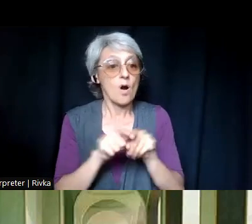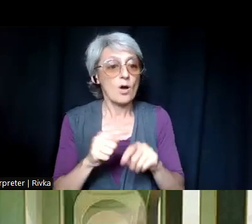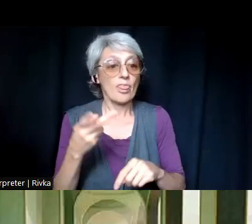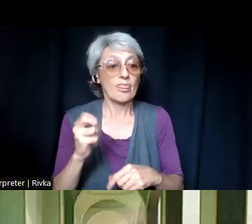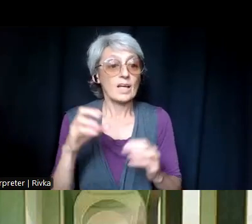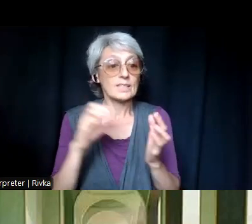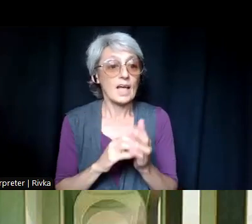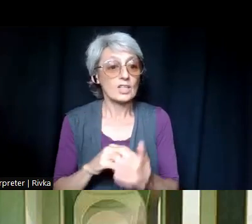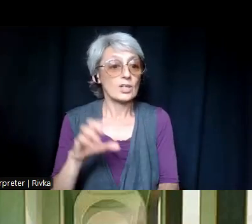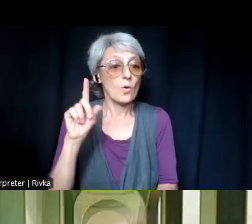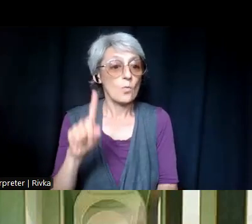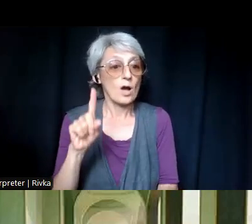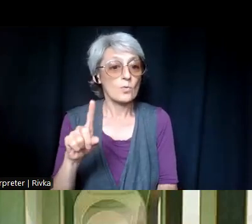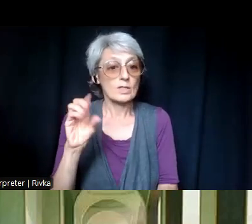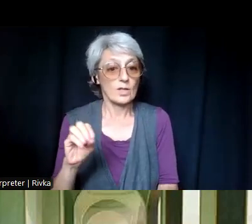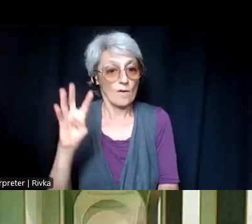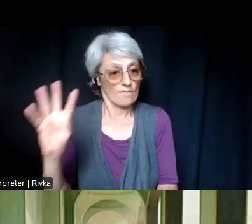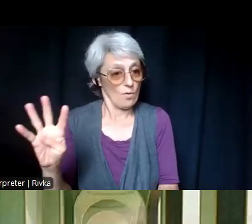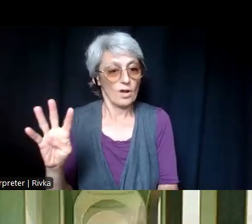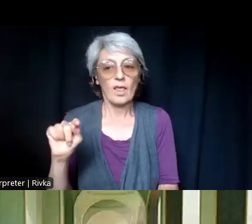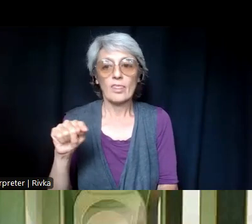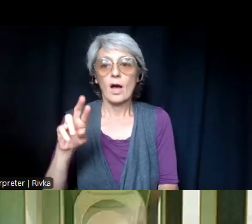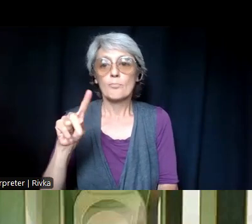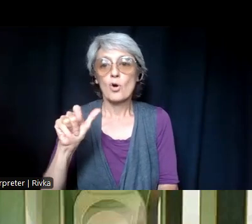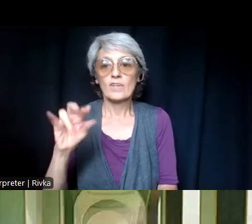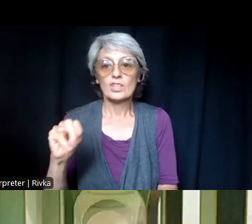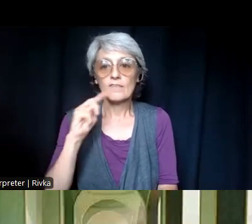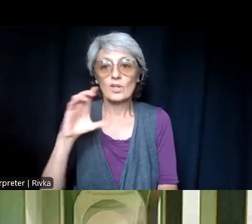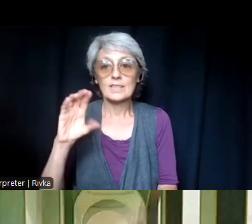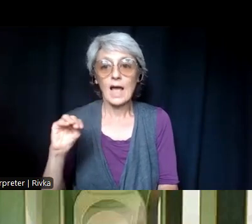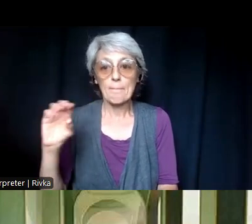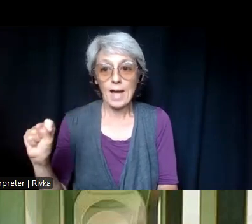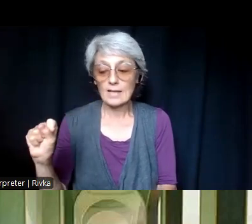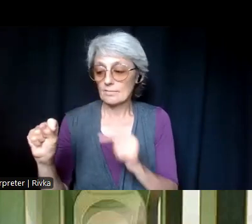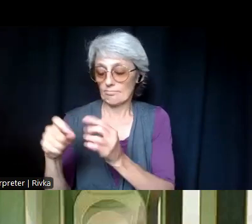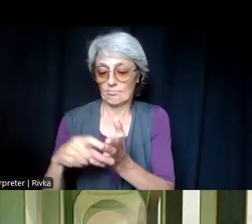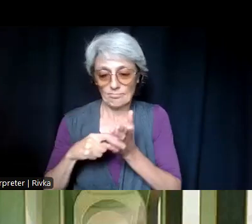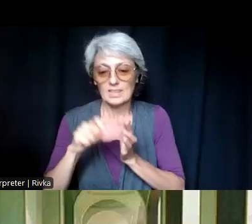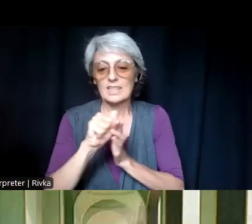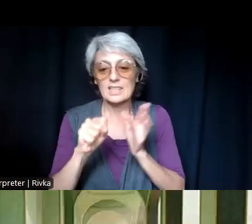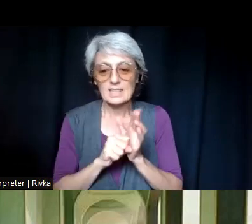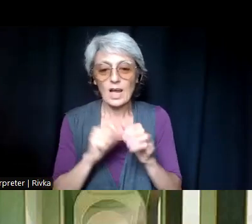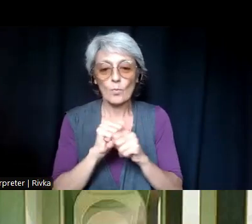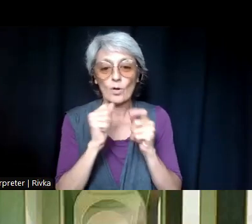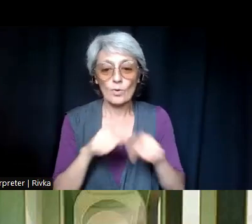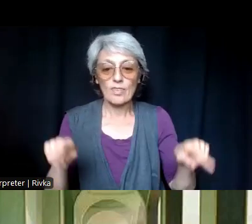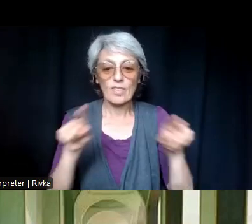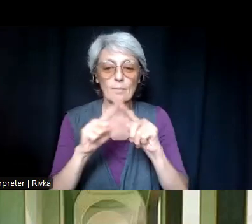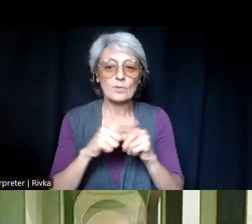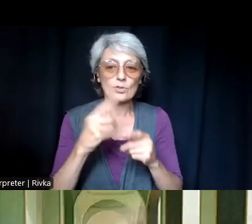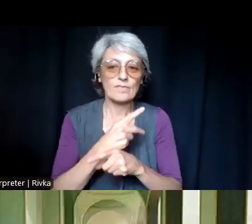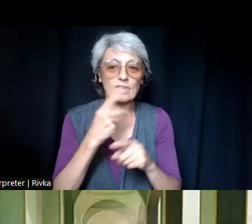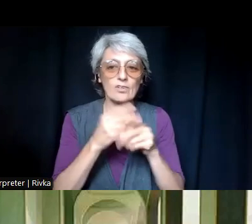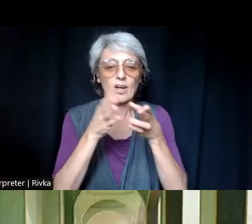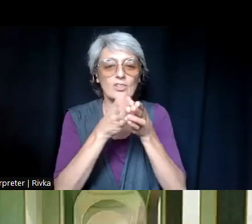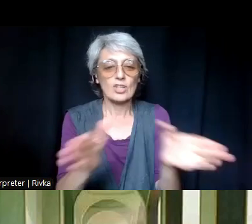11004, the provision for CMS to work with states on an overview of their implementation of